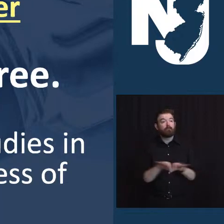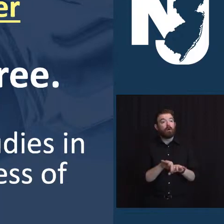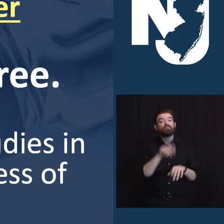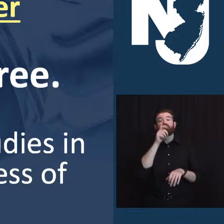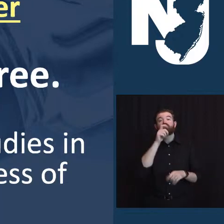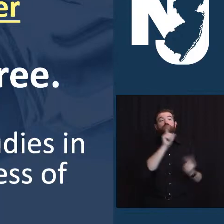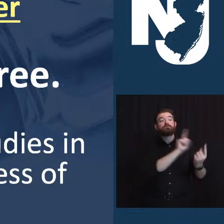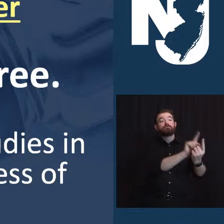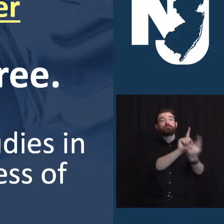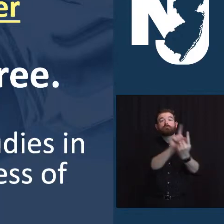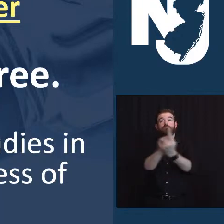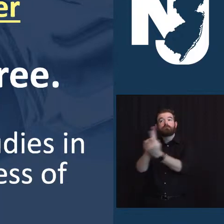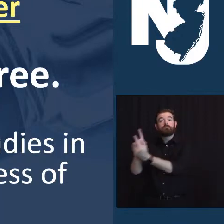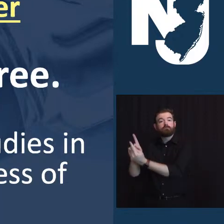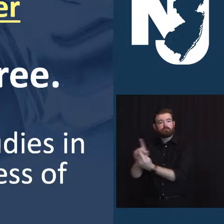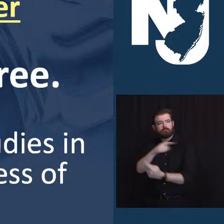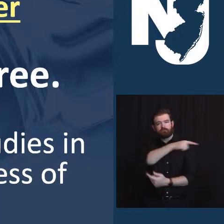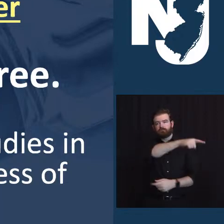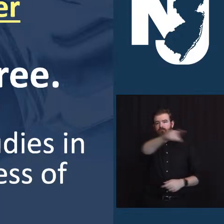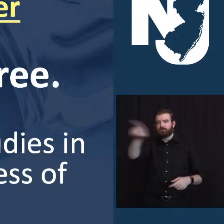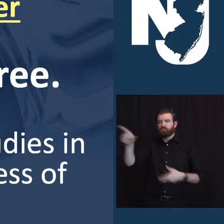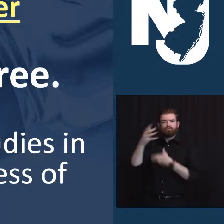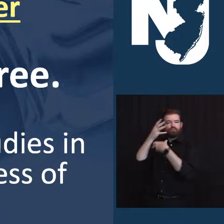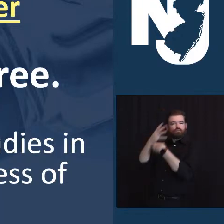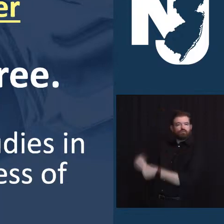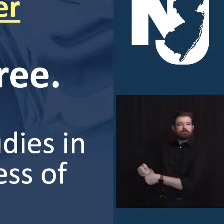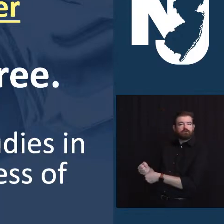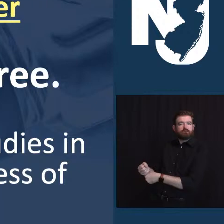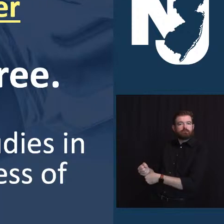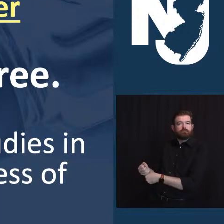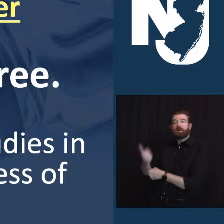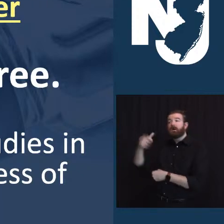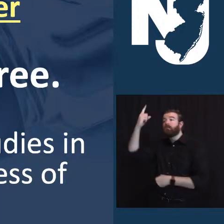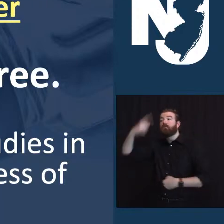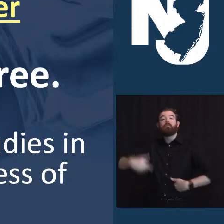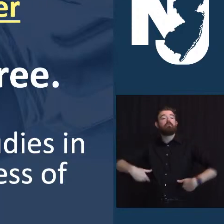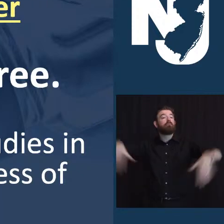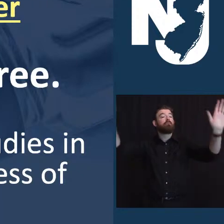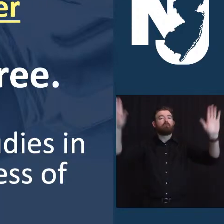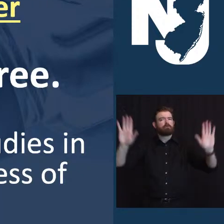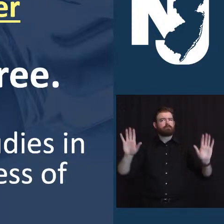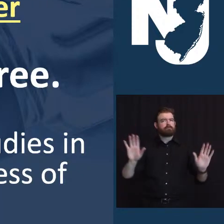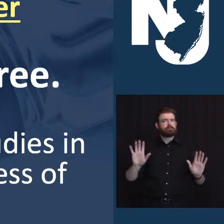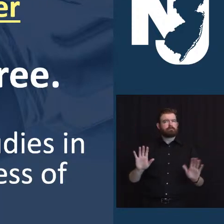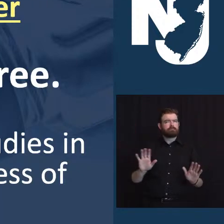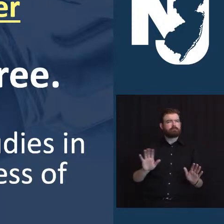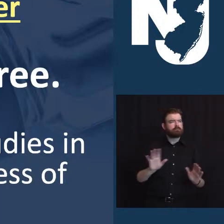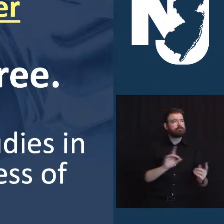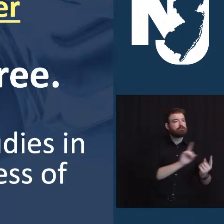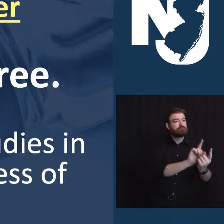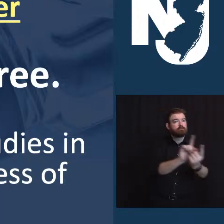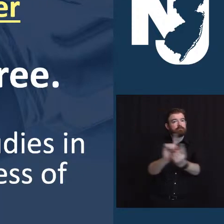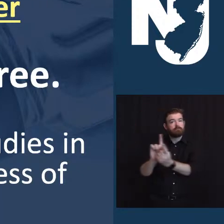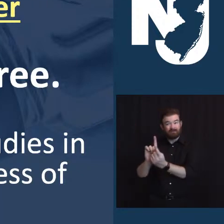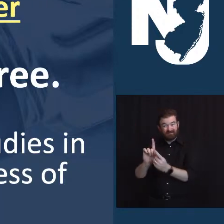misses their opportunity to be vaccinated. We are all in this fight together. And as we continue to push our vaccination program, we are